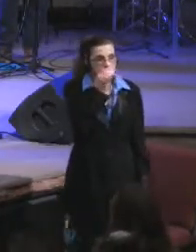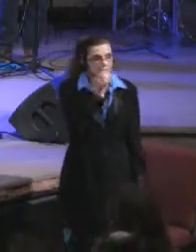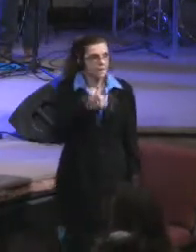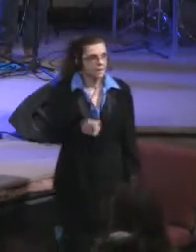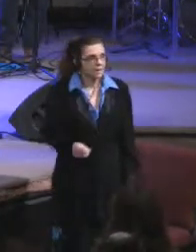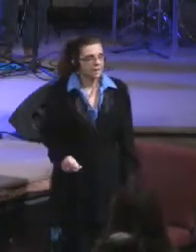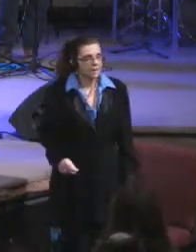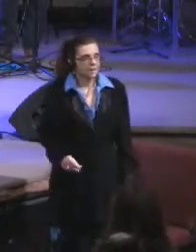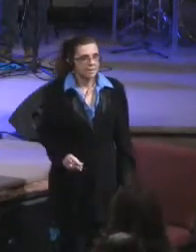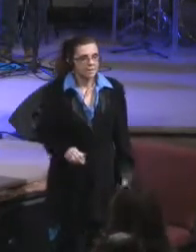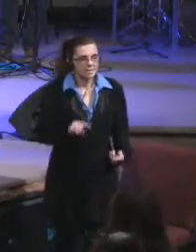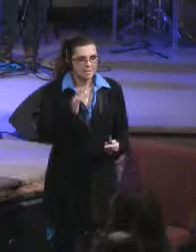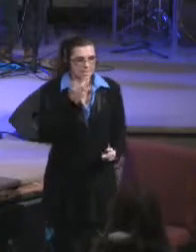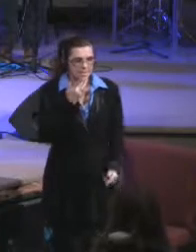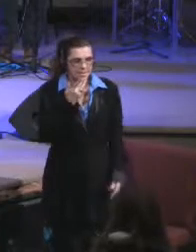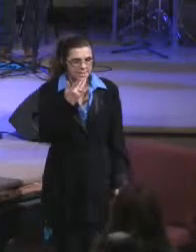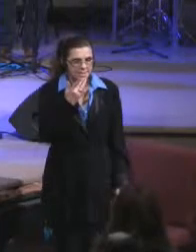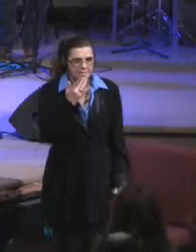faced Ai again